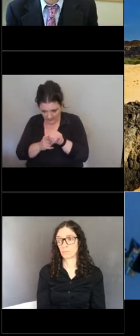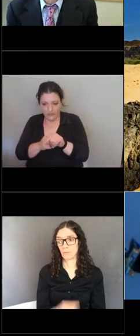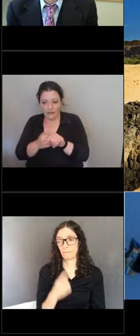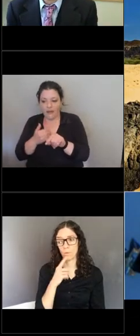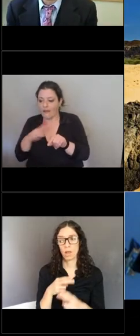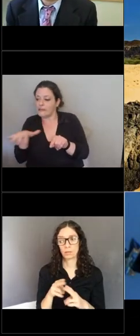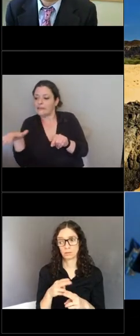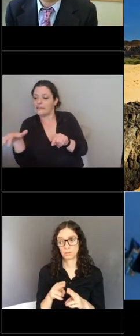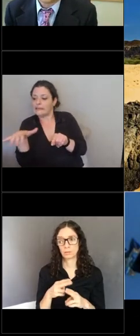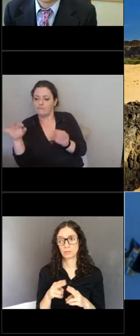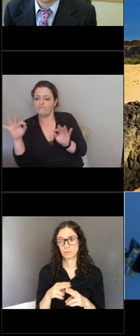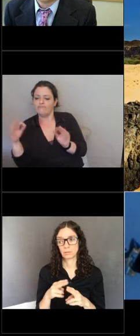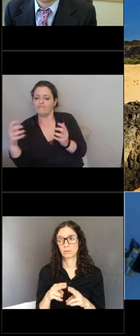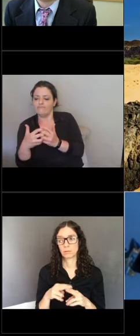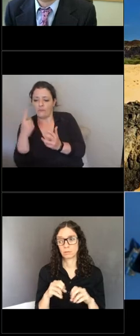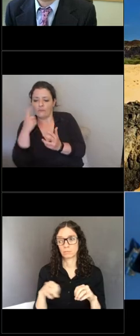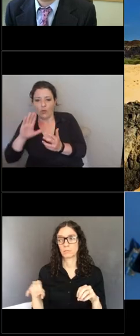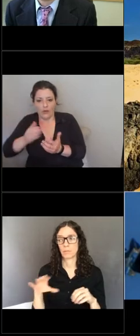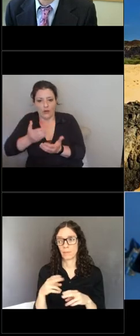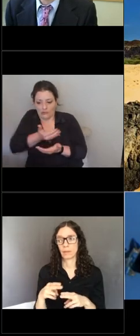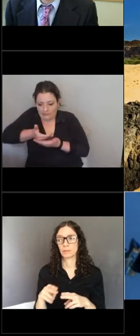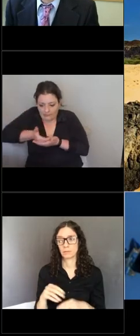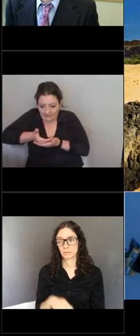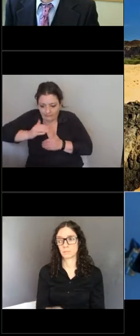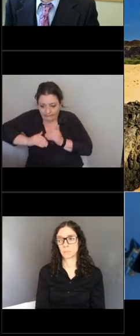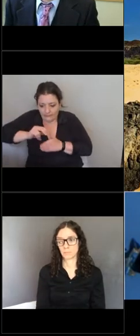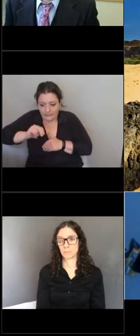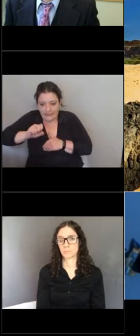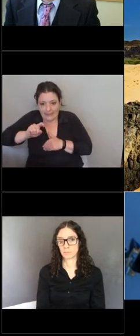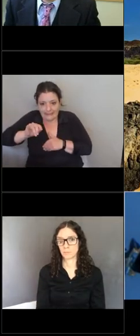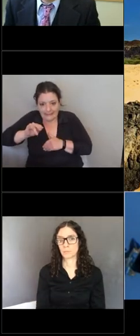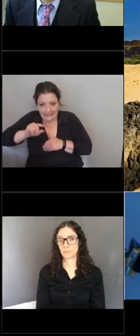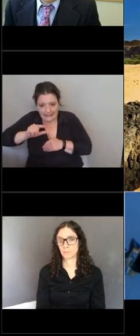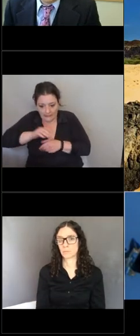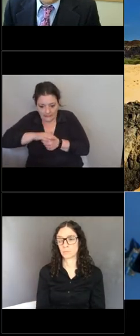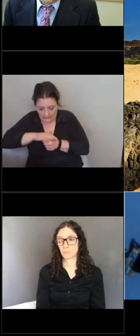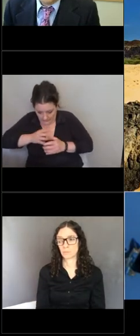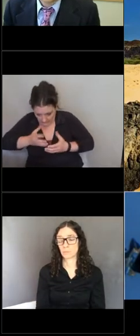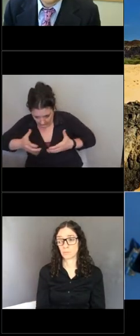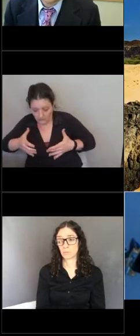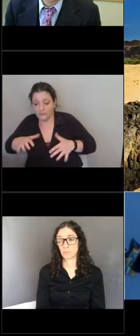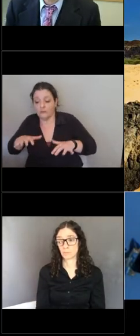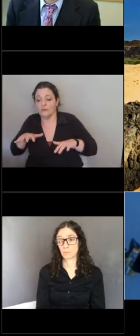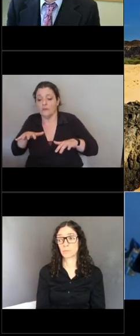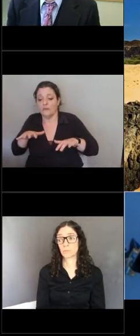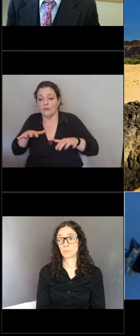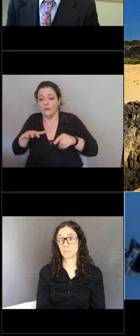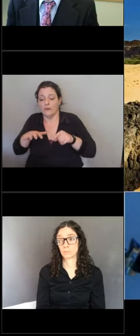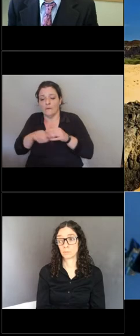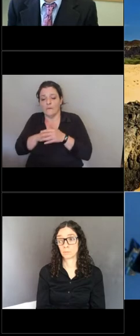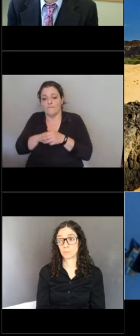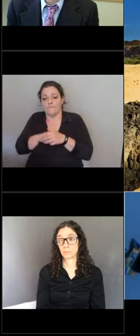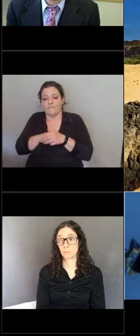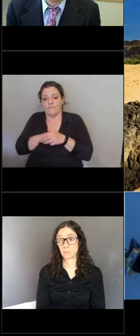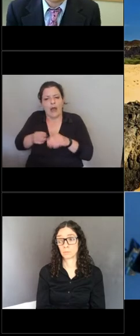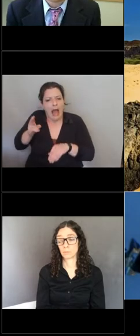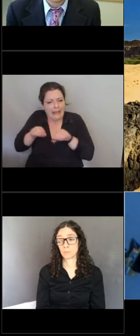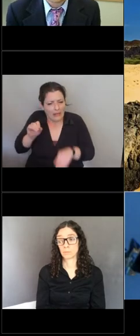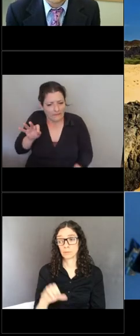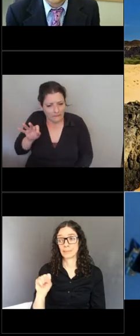there's also multiple seamounts that are within their protected areas that have a high level of endemic species. And as such, the